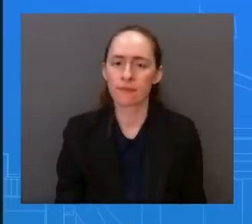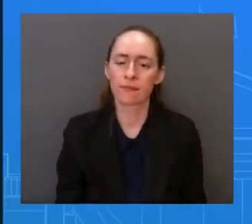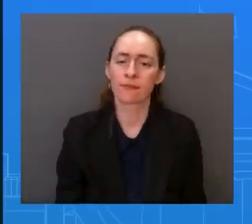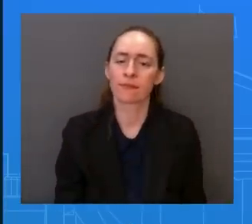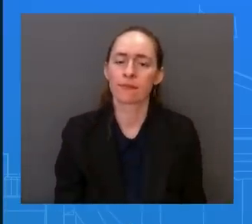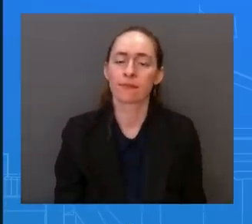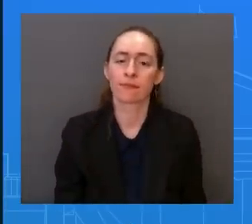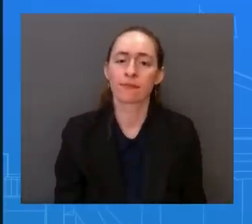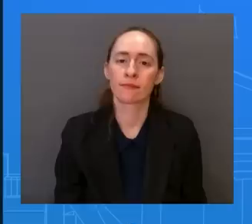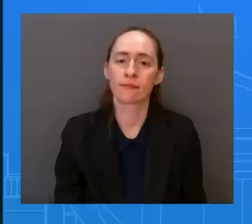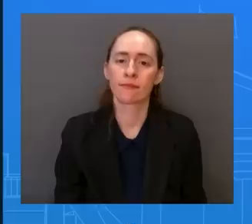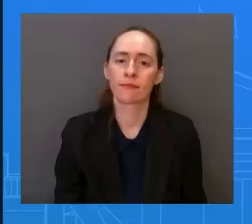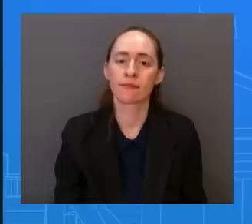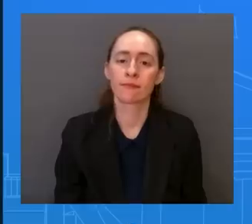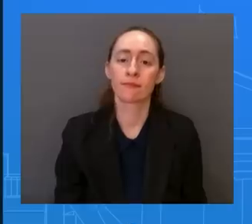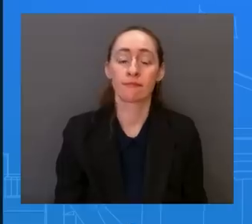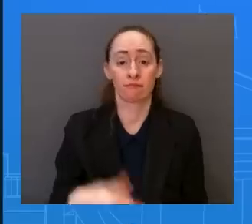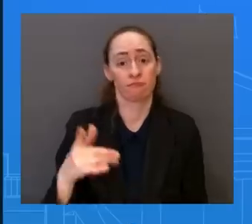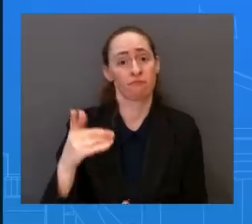well.